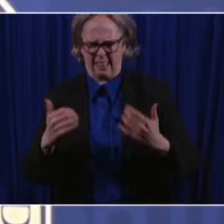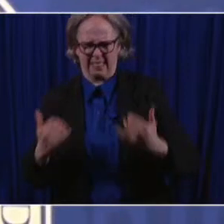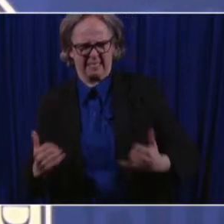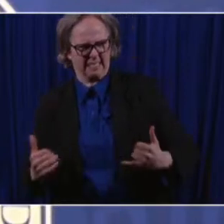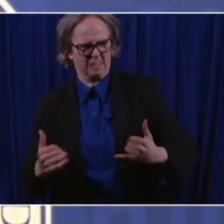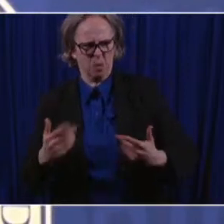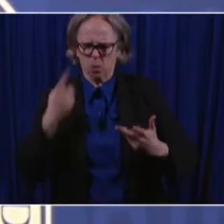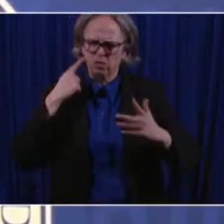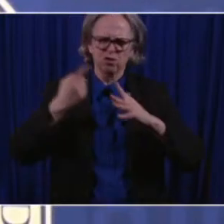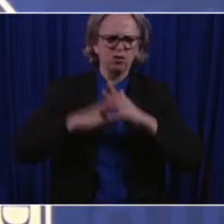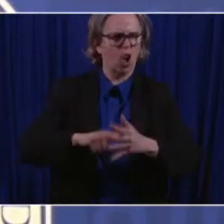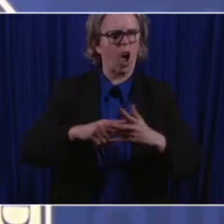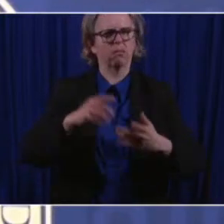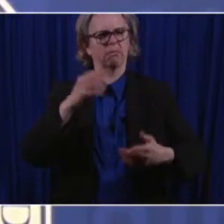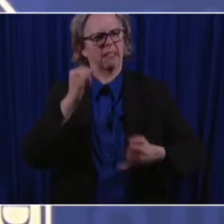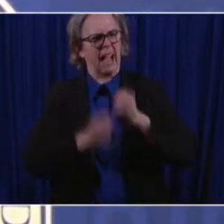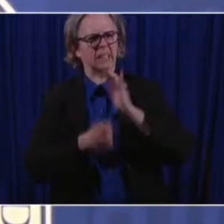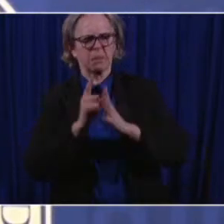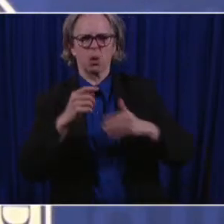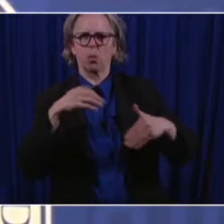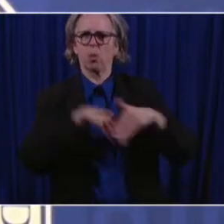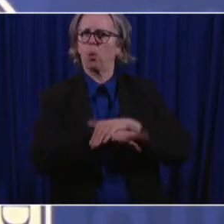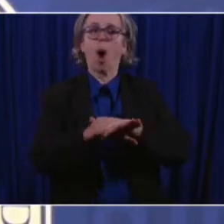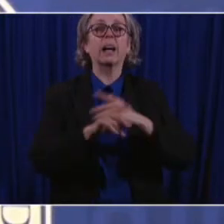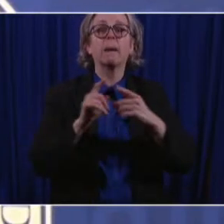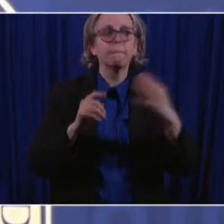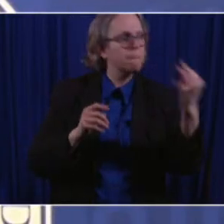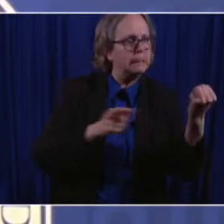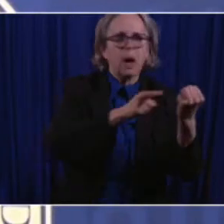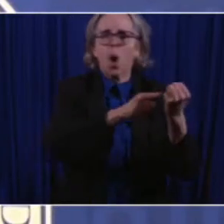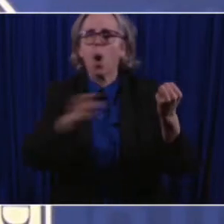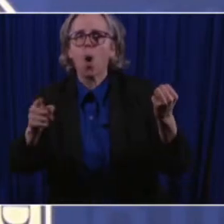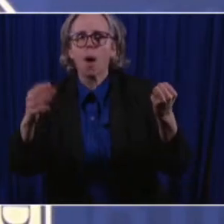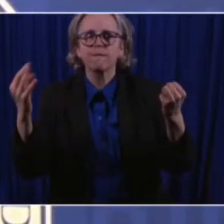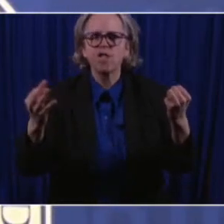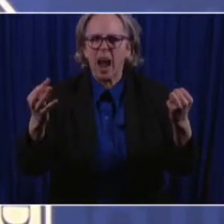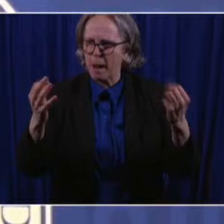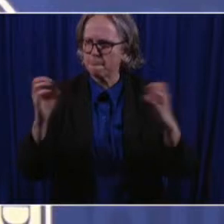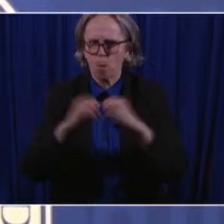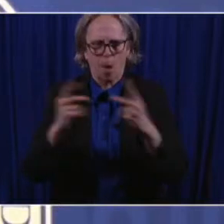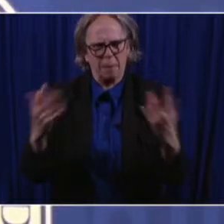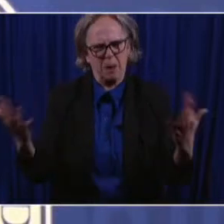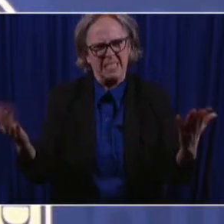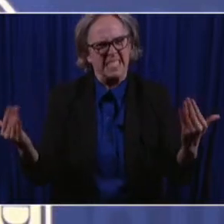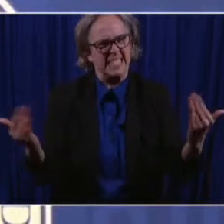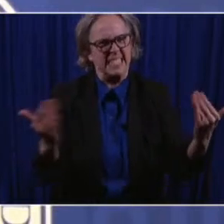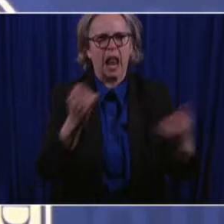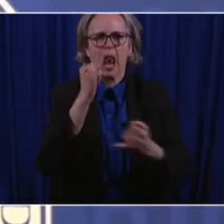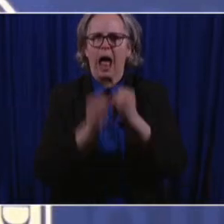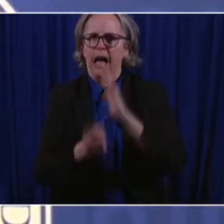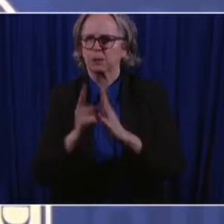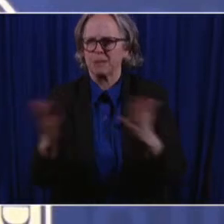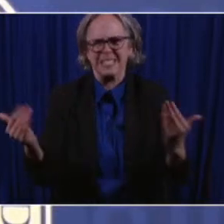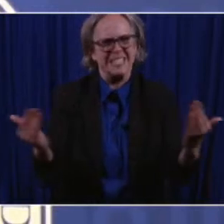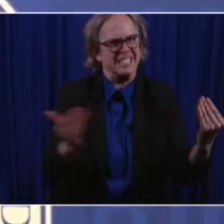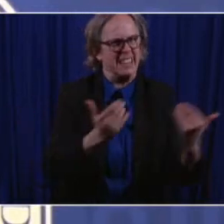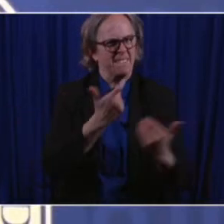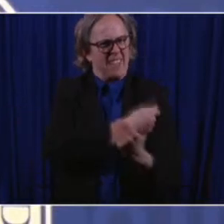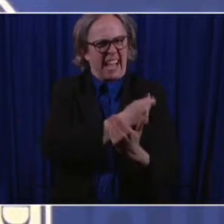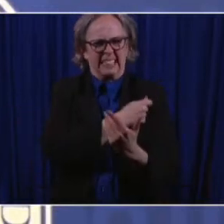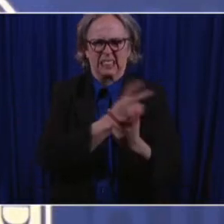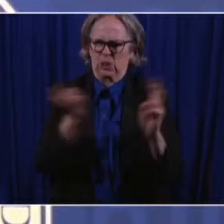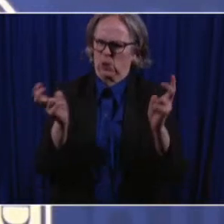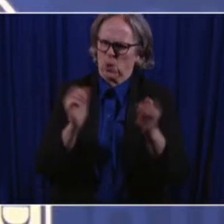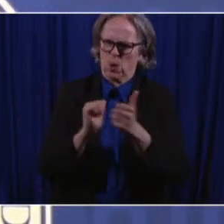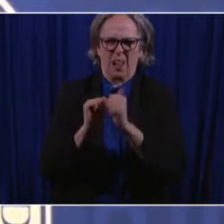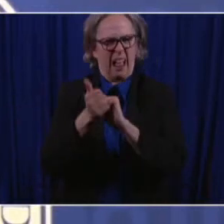through Friday. Other areas inside of the community are also going to be doing the same thing. Today, we talked on my